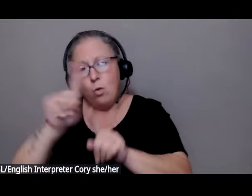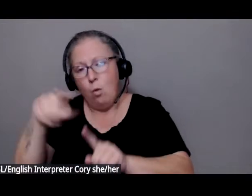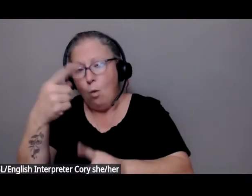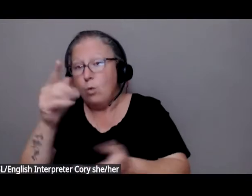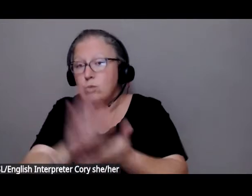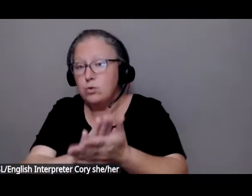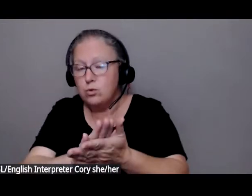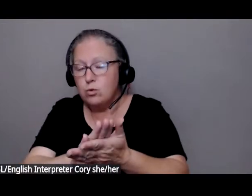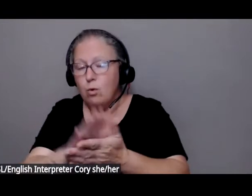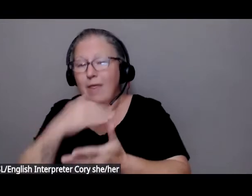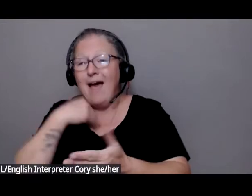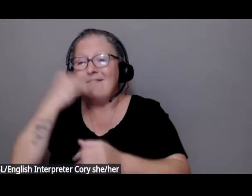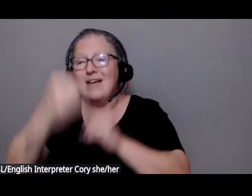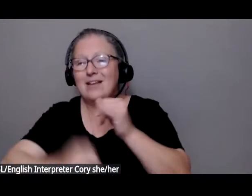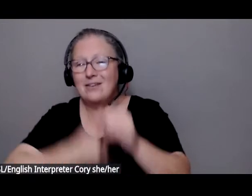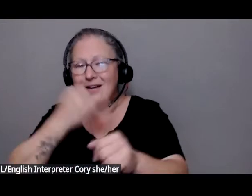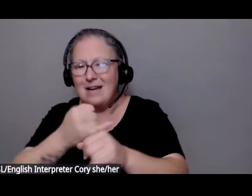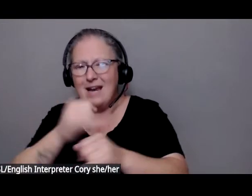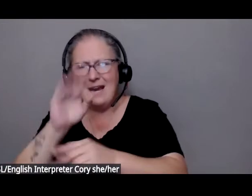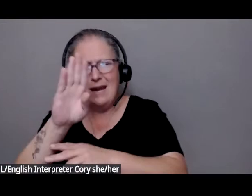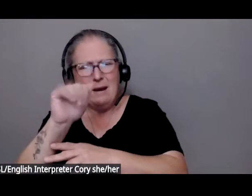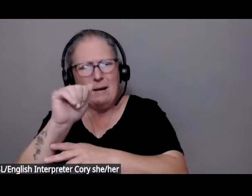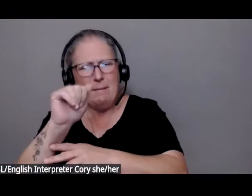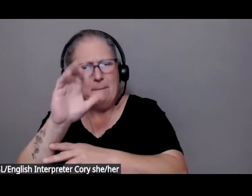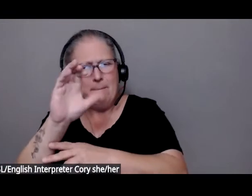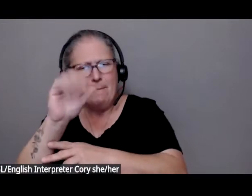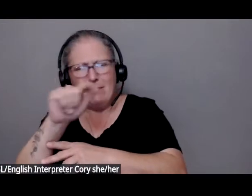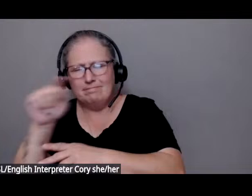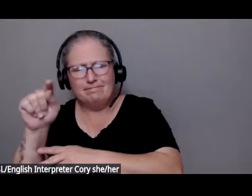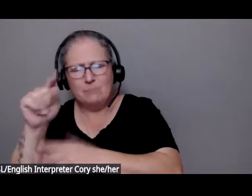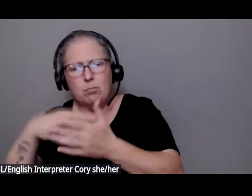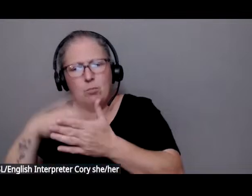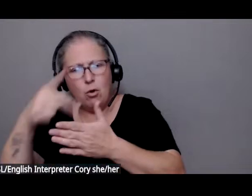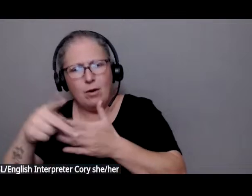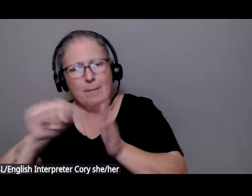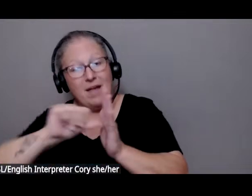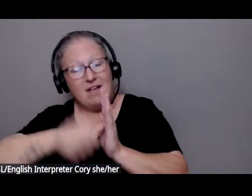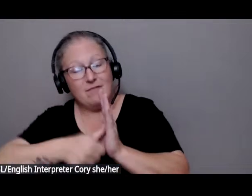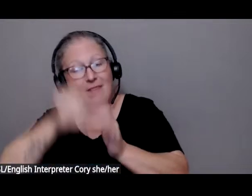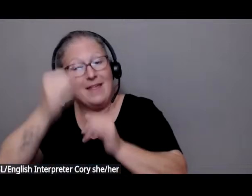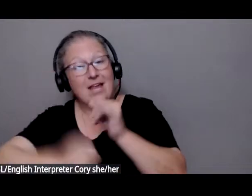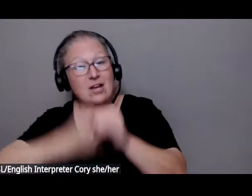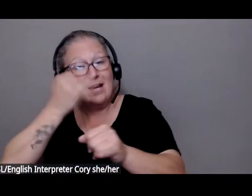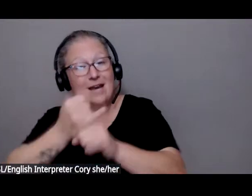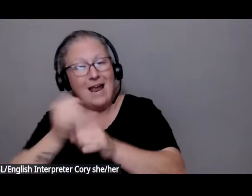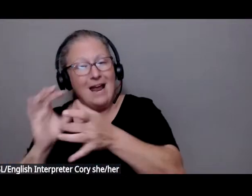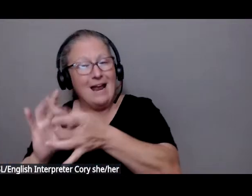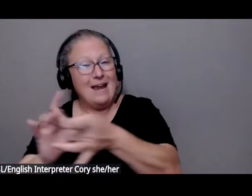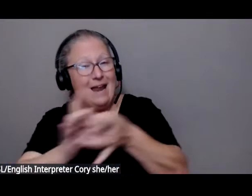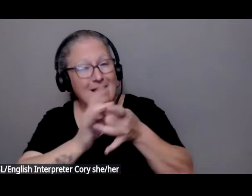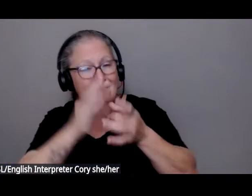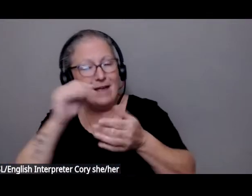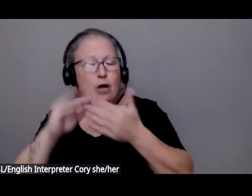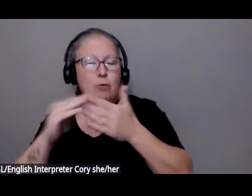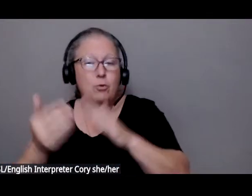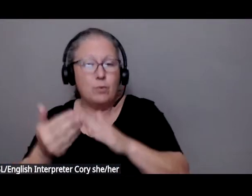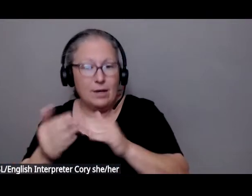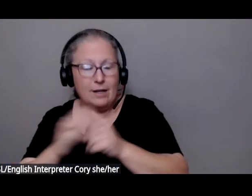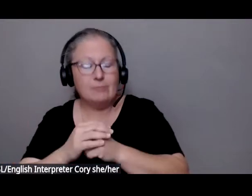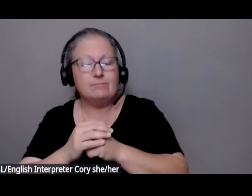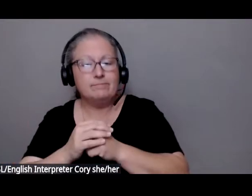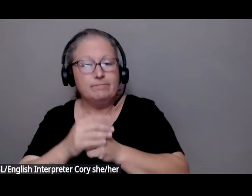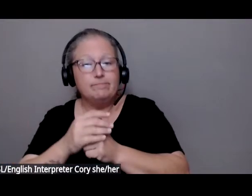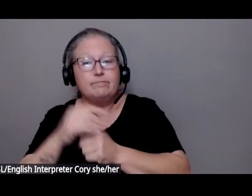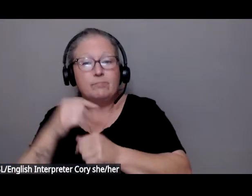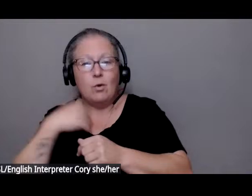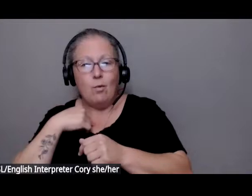with an international baccalaureate program, which emphasizes our international connectedness and communities. We boast